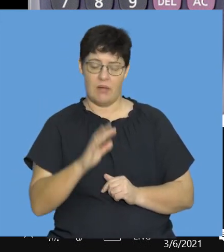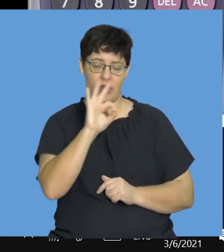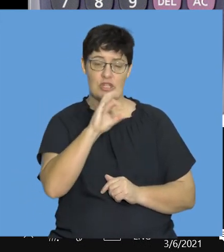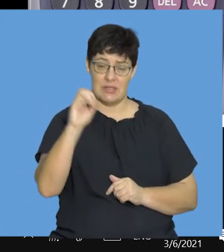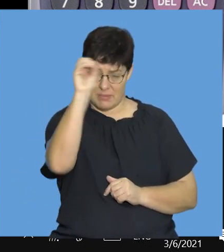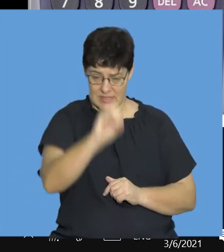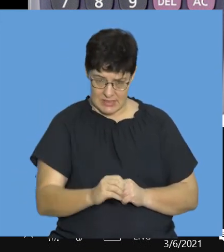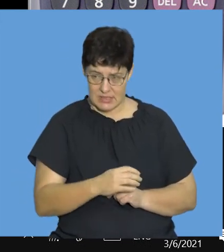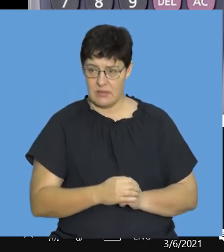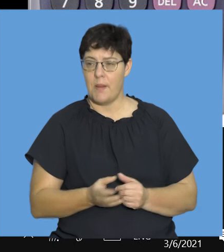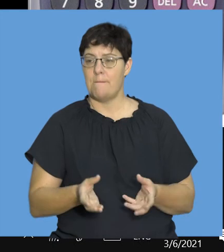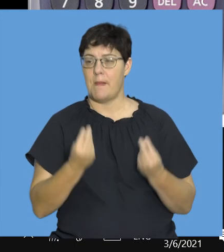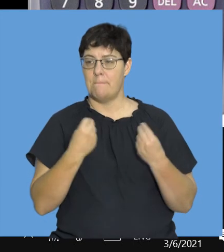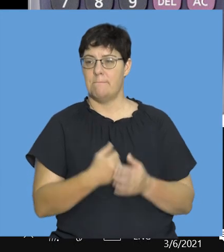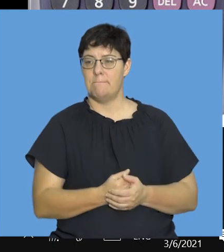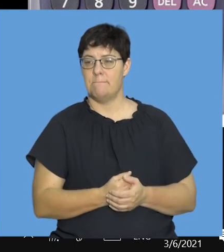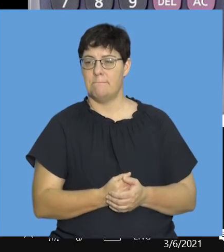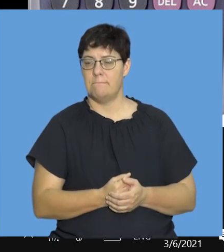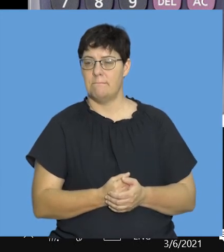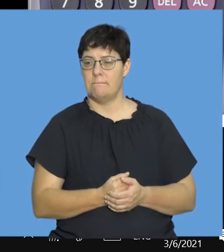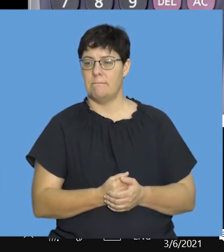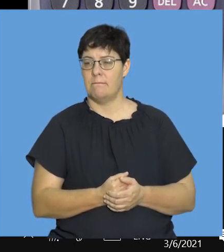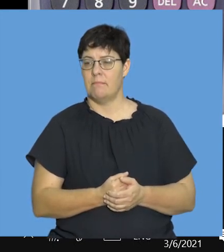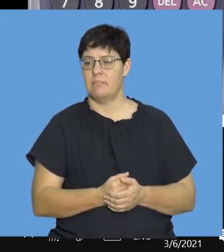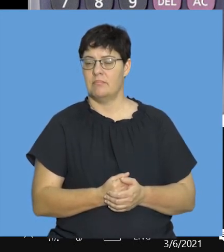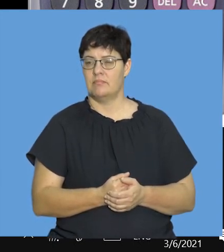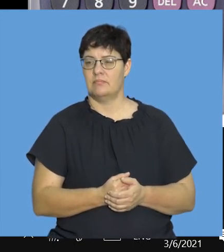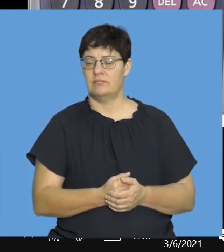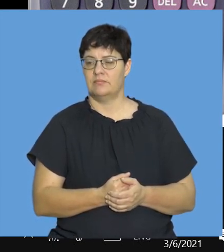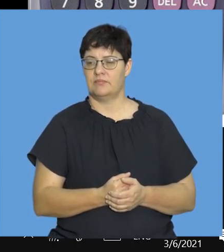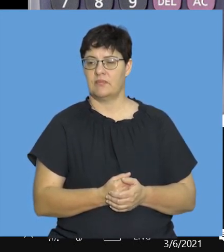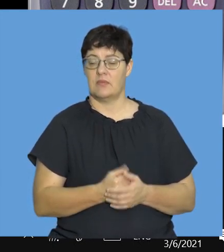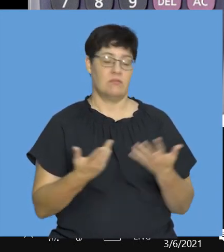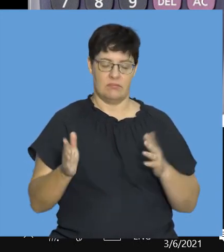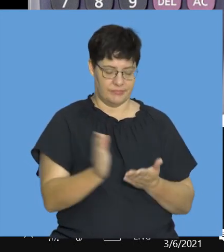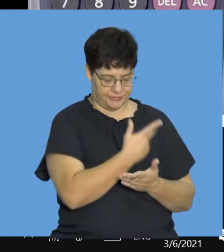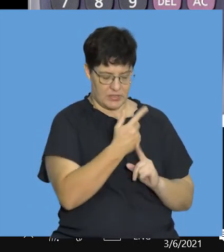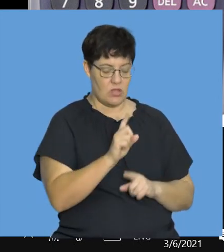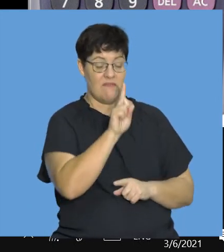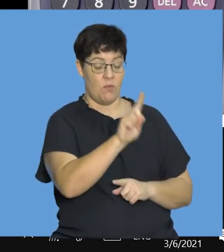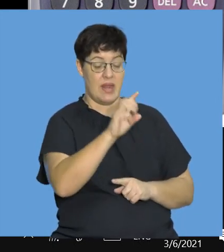and that will give you, we've got an error there, let's cancel that. We've got 100,000